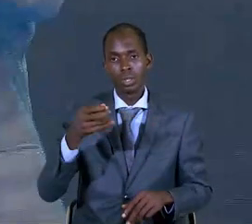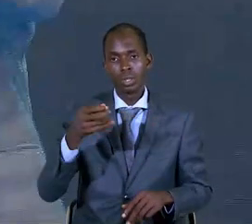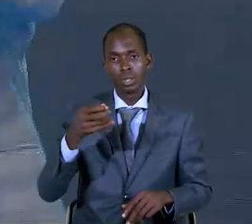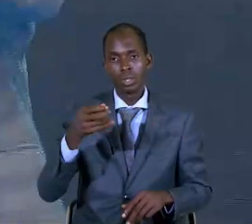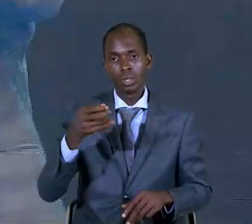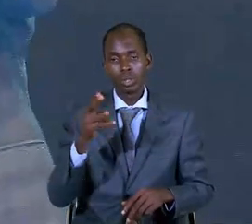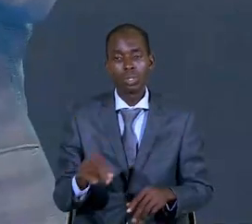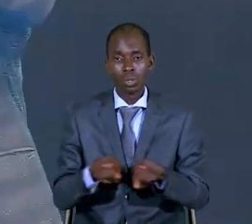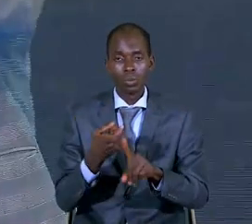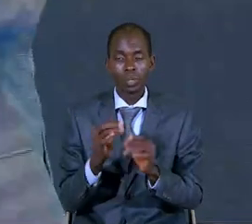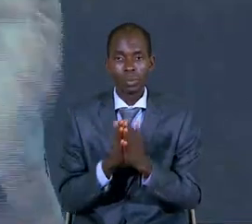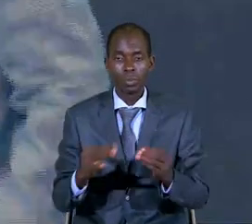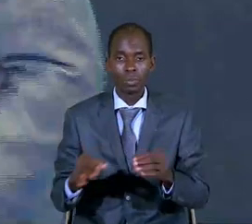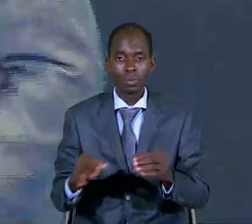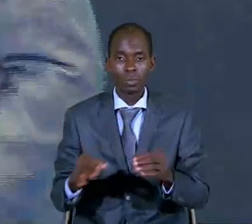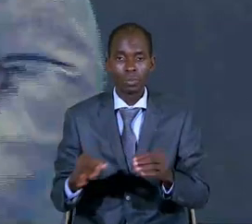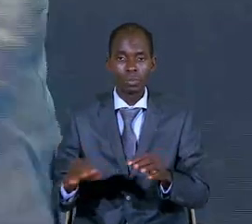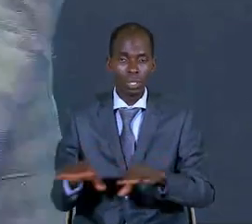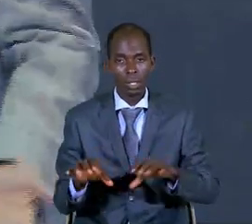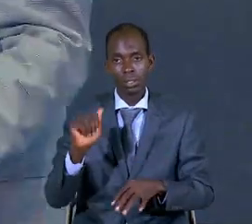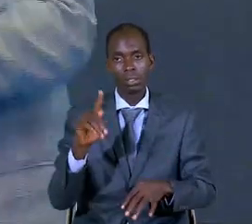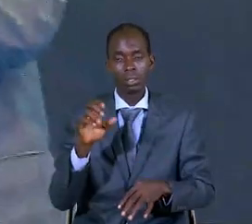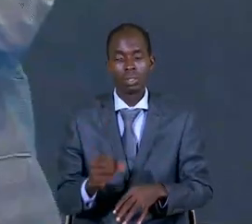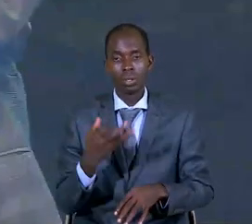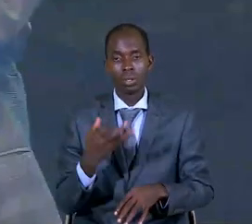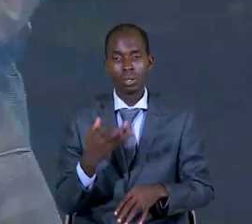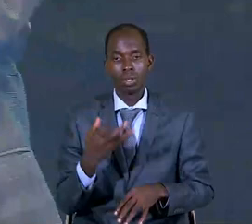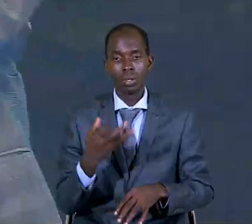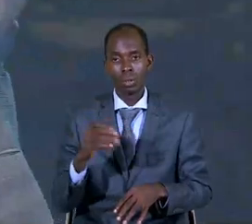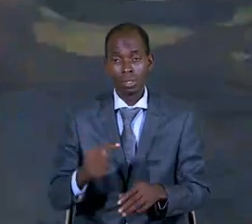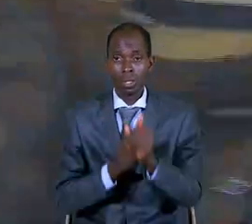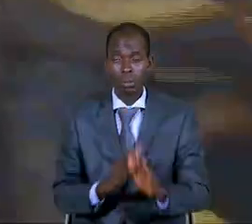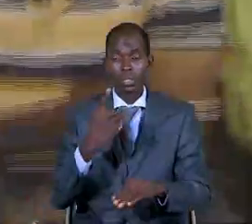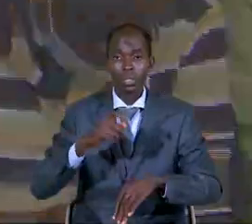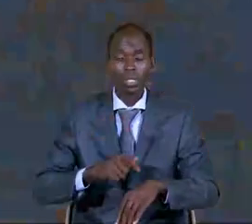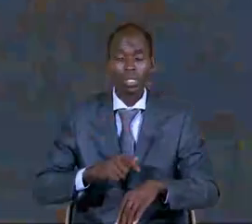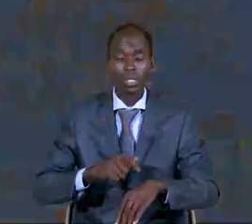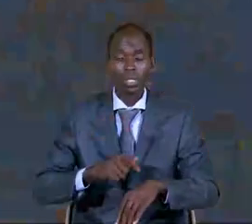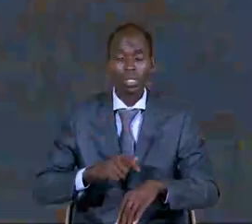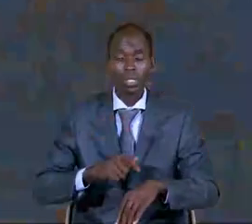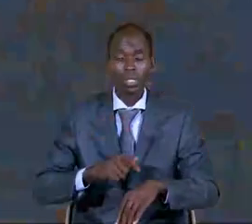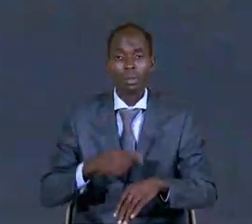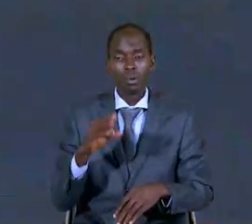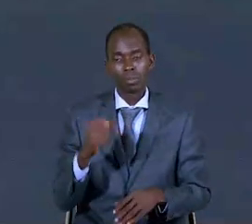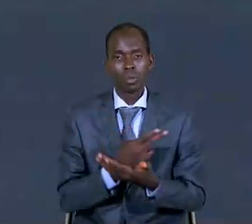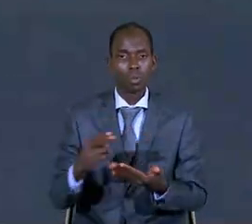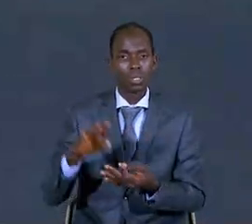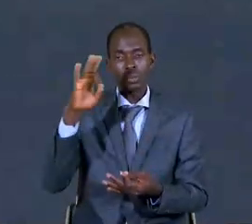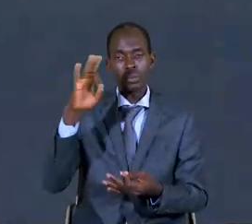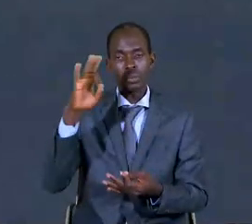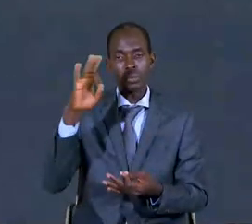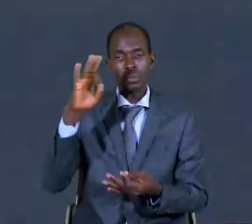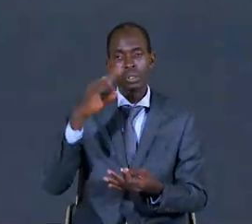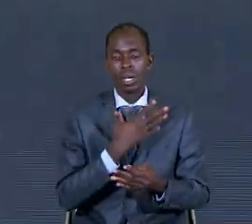Apostles, Acts of the Holy Ghost, actually, all through to today, the dispensation of the Holy Ghost. And was moving